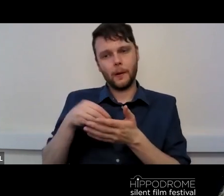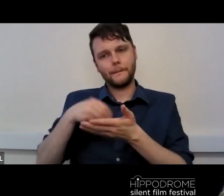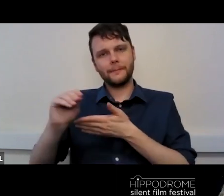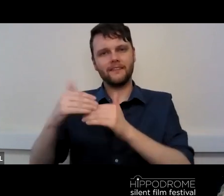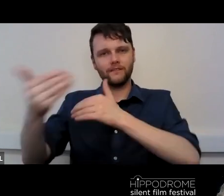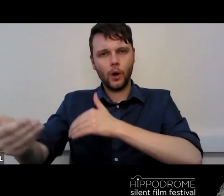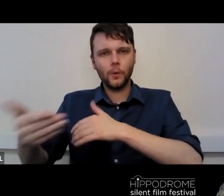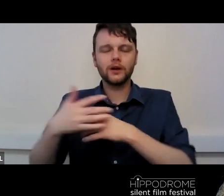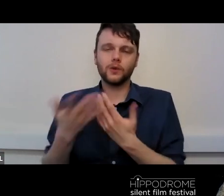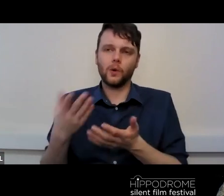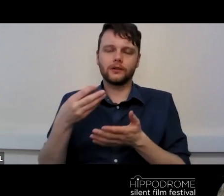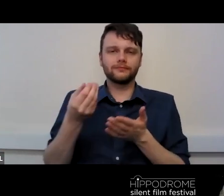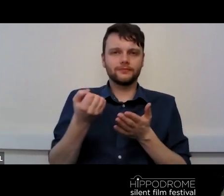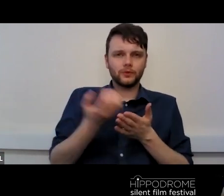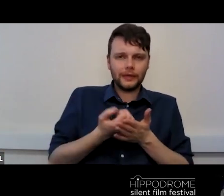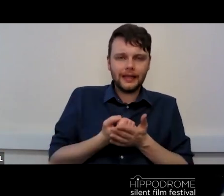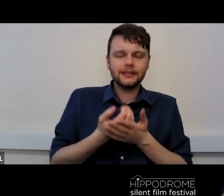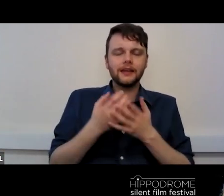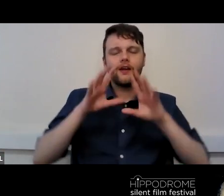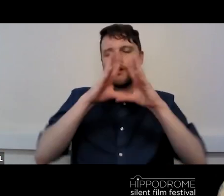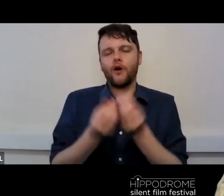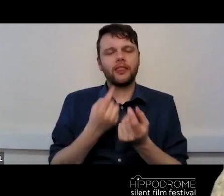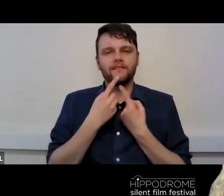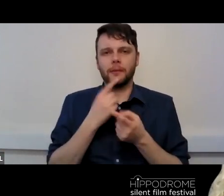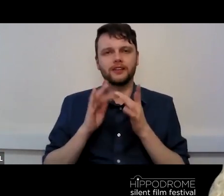All the details for that are on our website too.